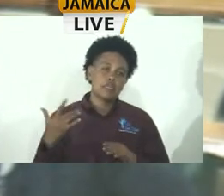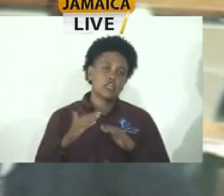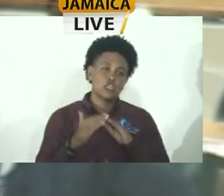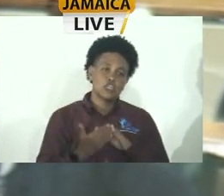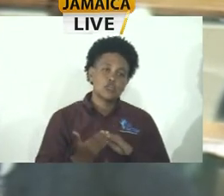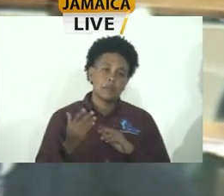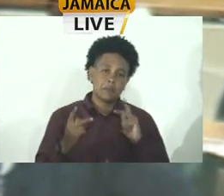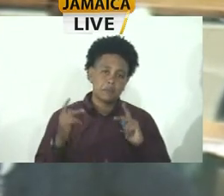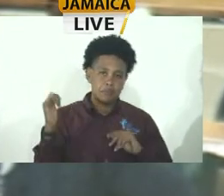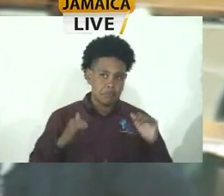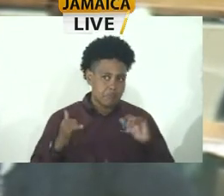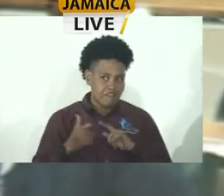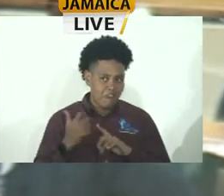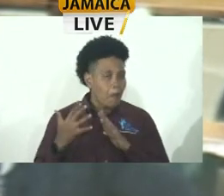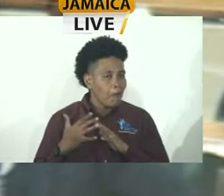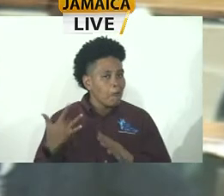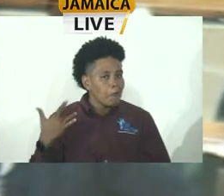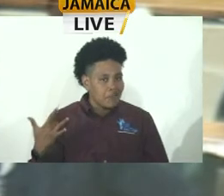diaspora